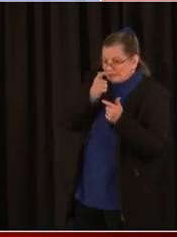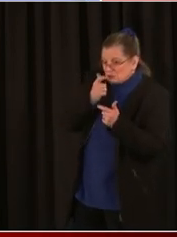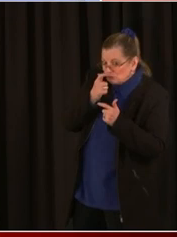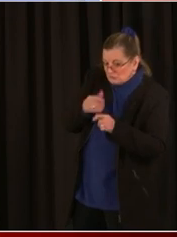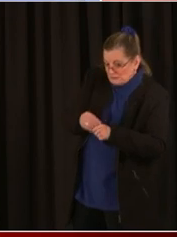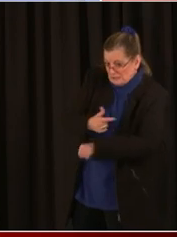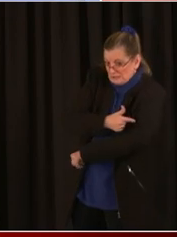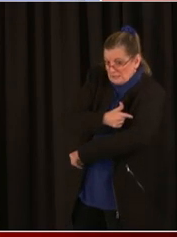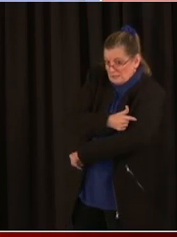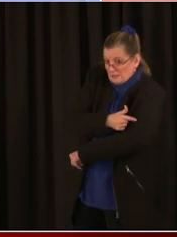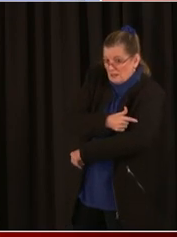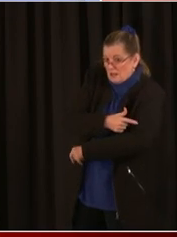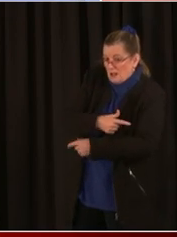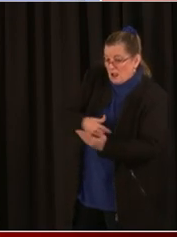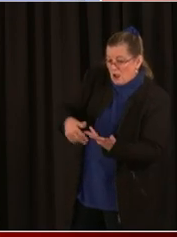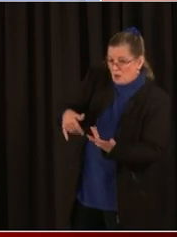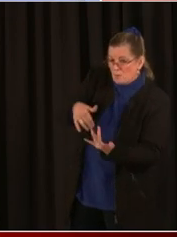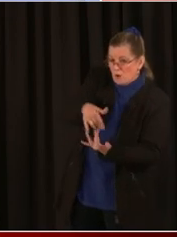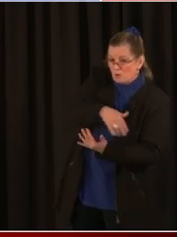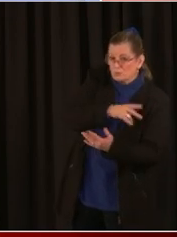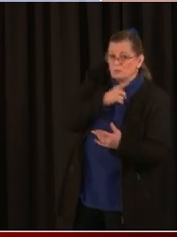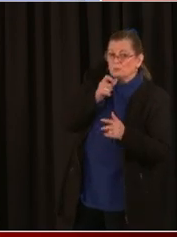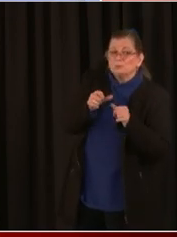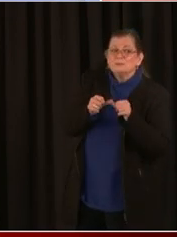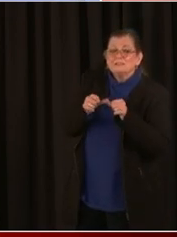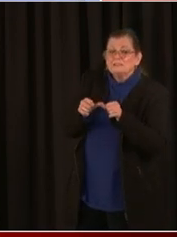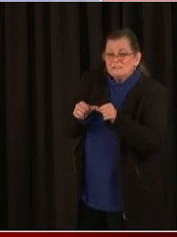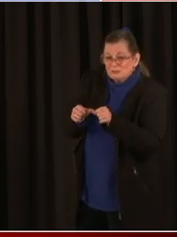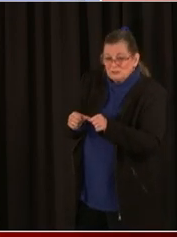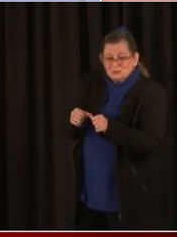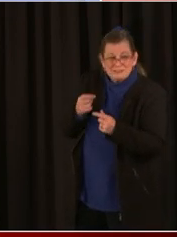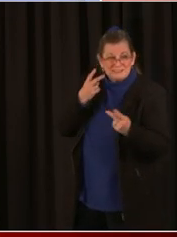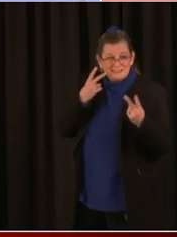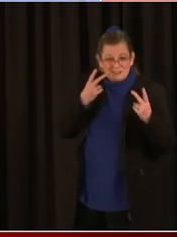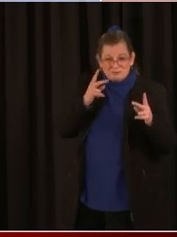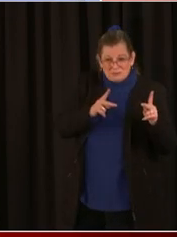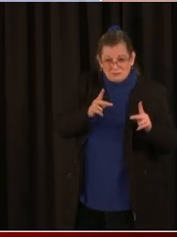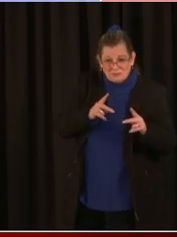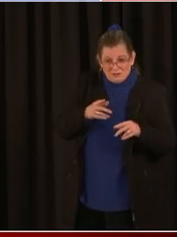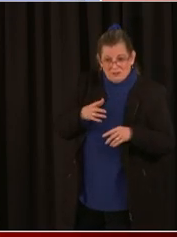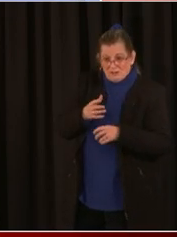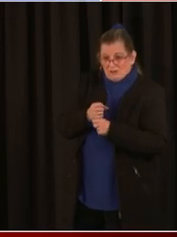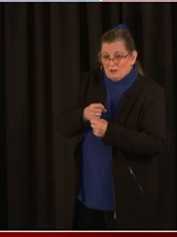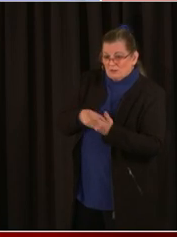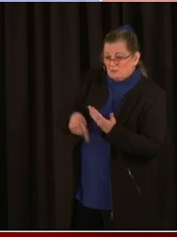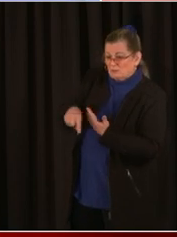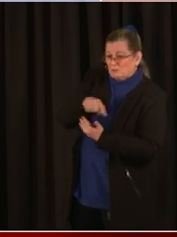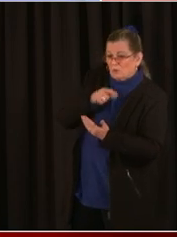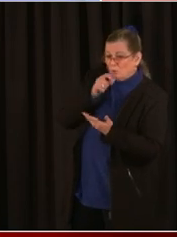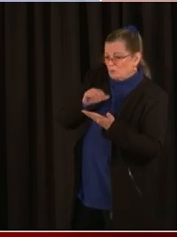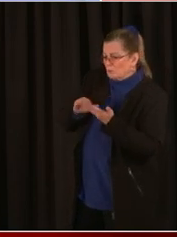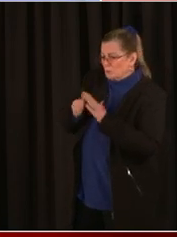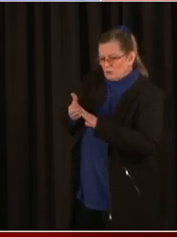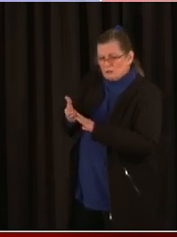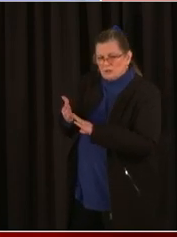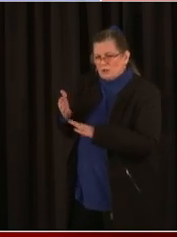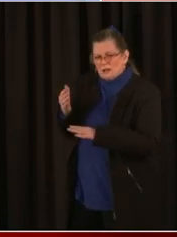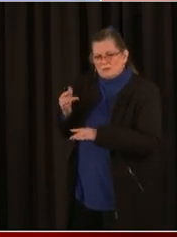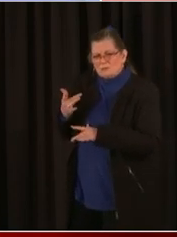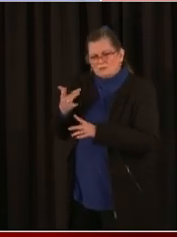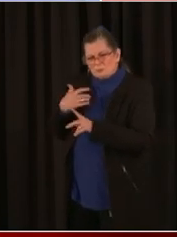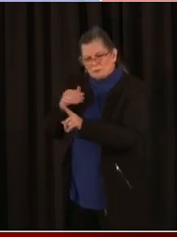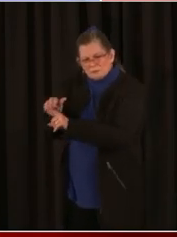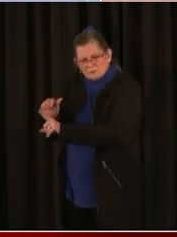in the vaccine amongst those communities. We will continue to see more interest in the vaccine amongst those communities. That's why I'm